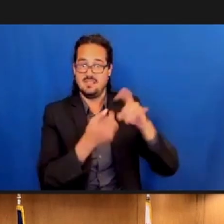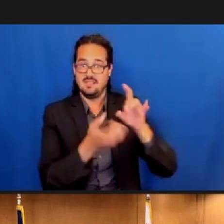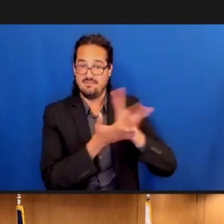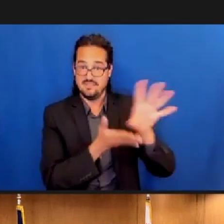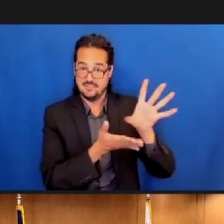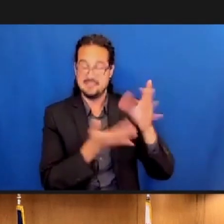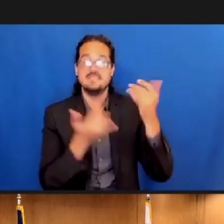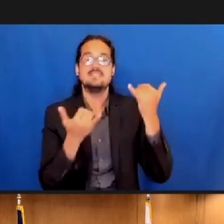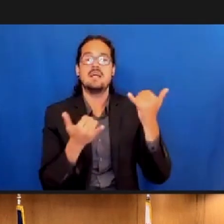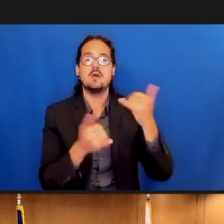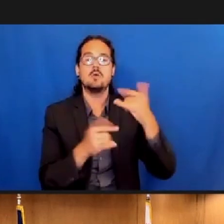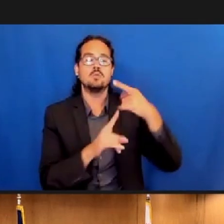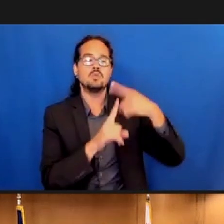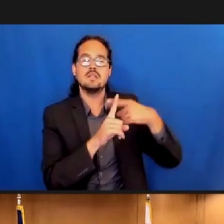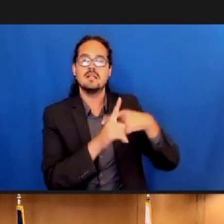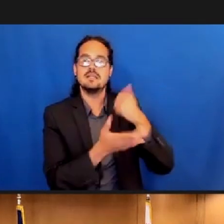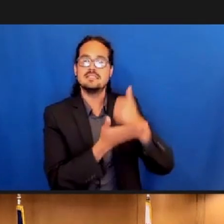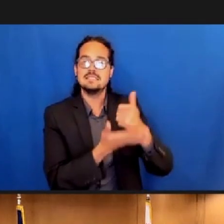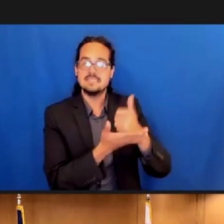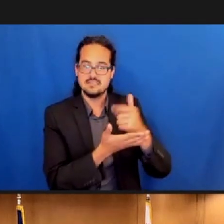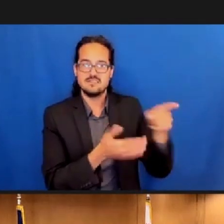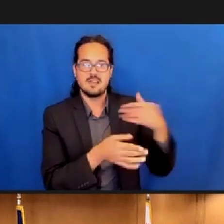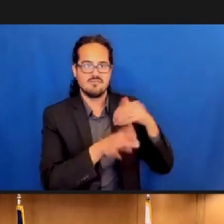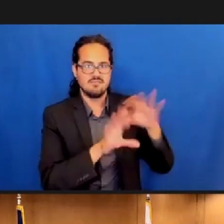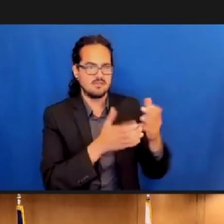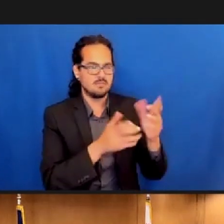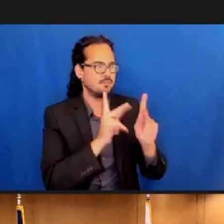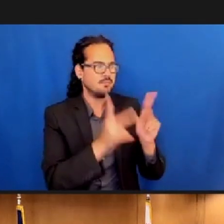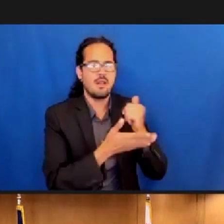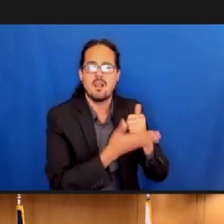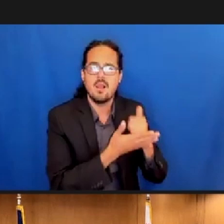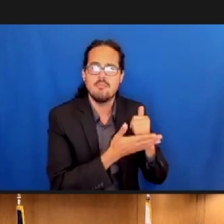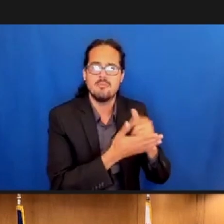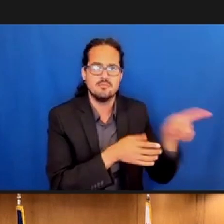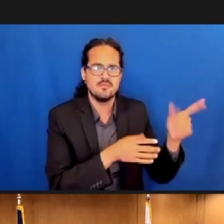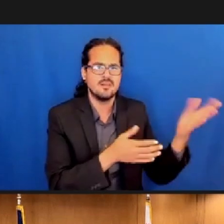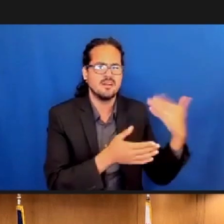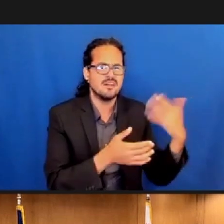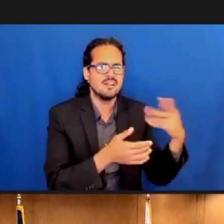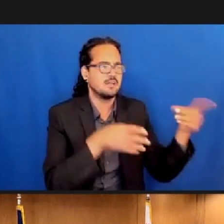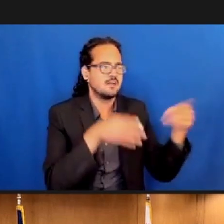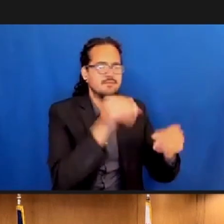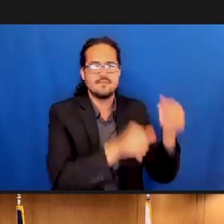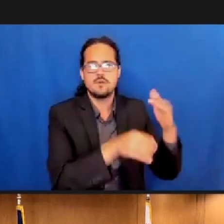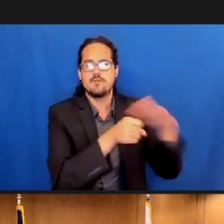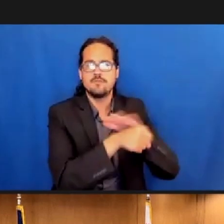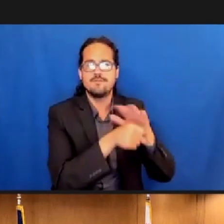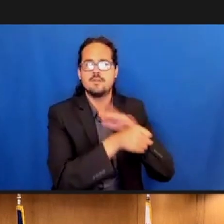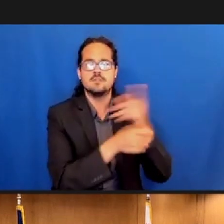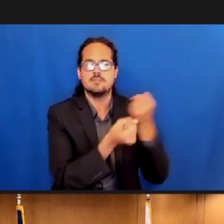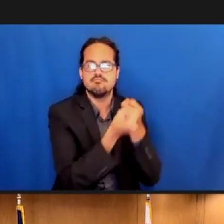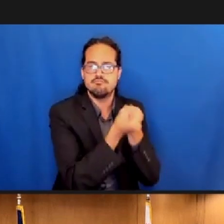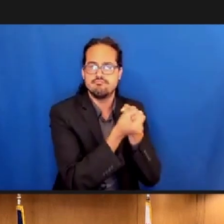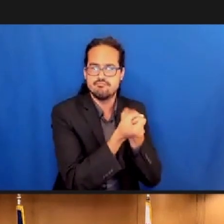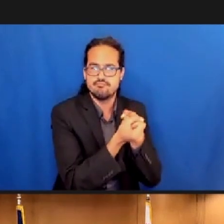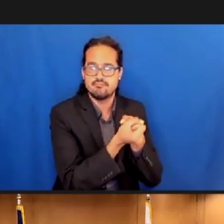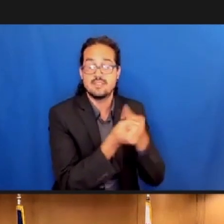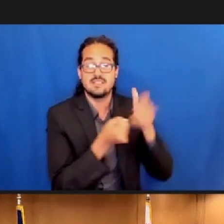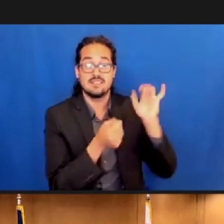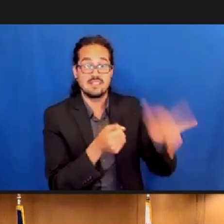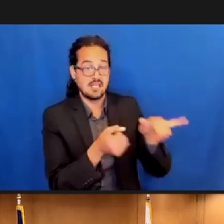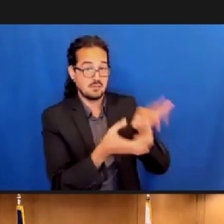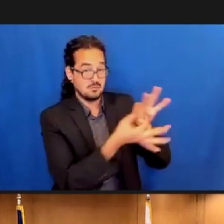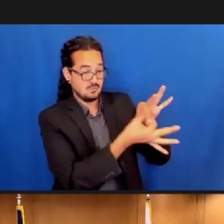resources. So that's an example of a relationship directly with members of that community that have transformed